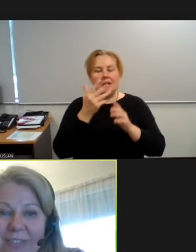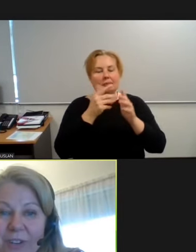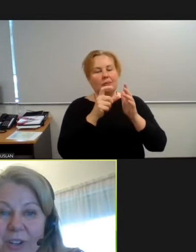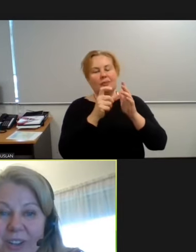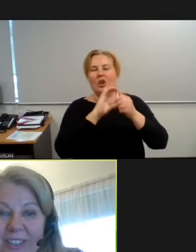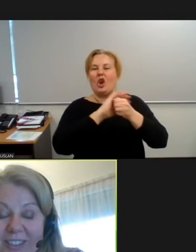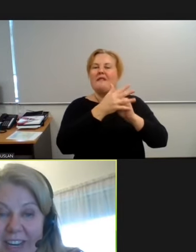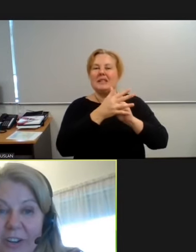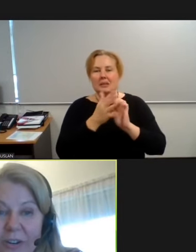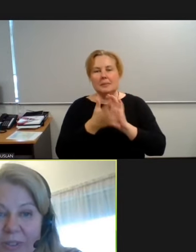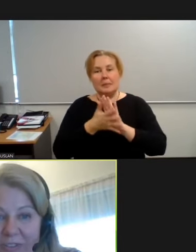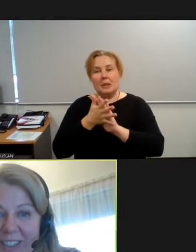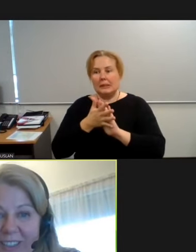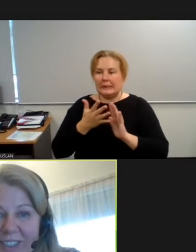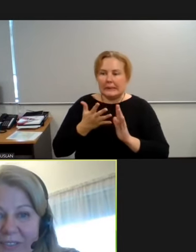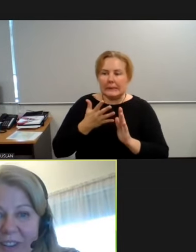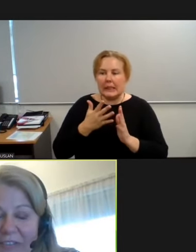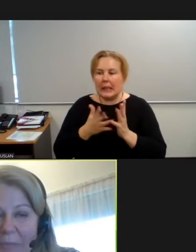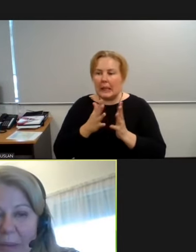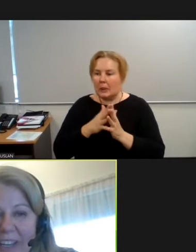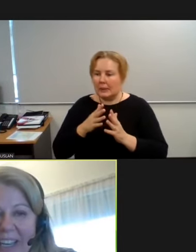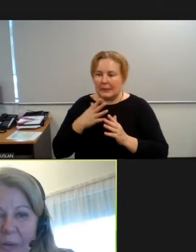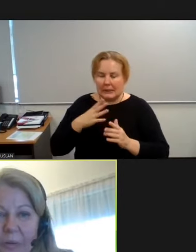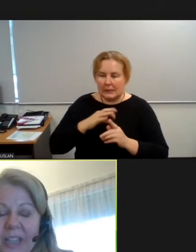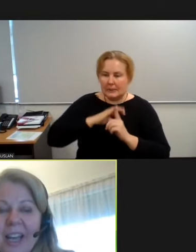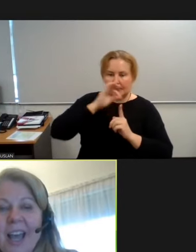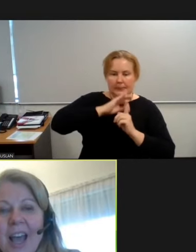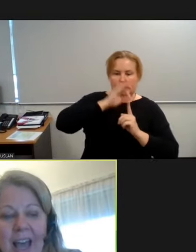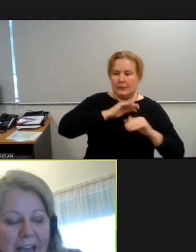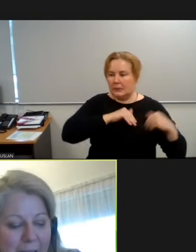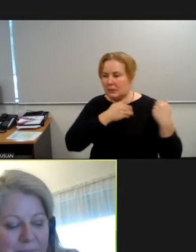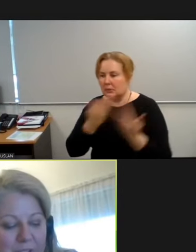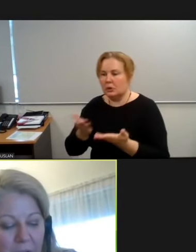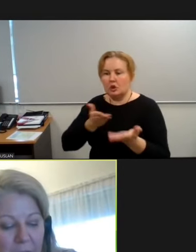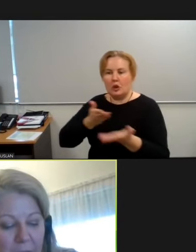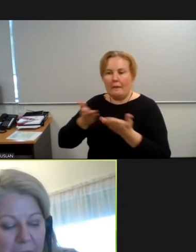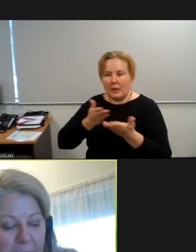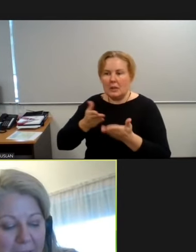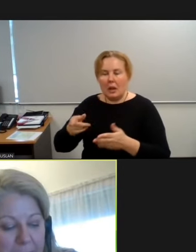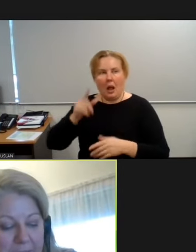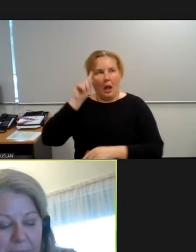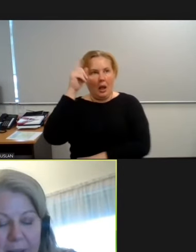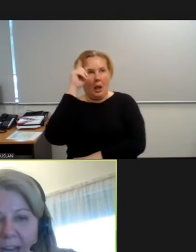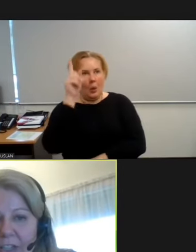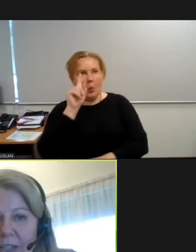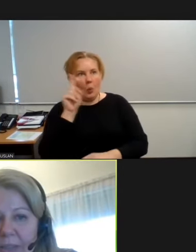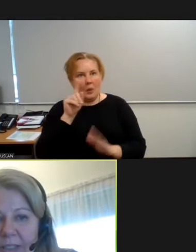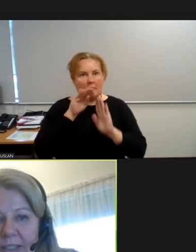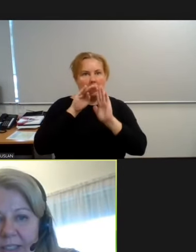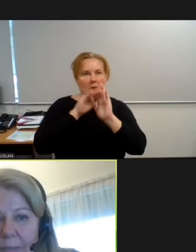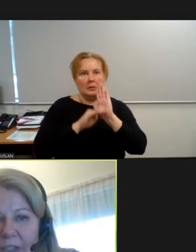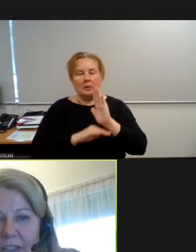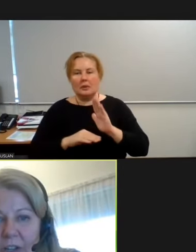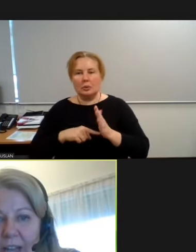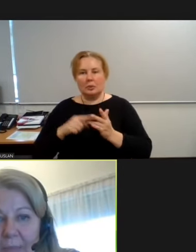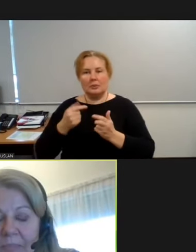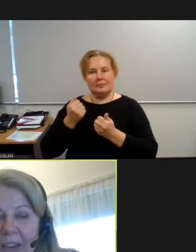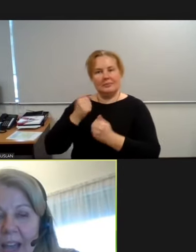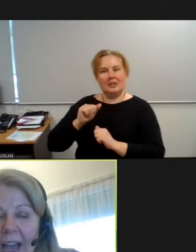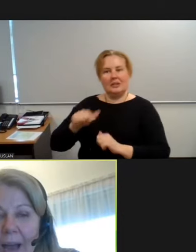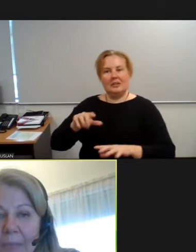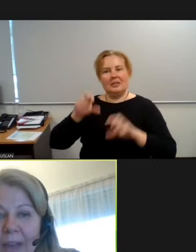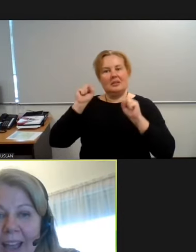they can follow the stay-at-home directives of public health. So about mid-March, there was a $6